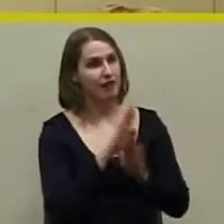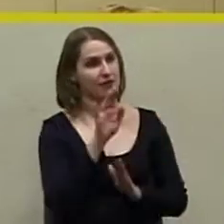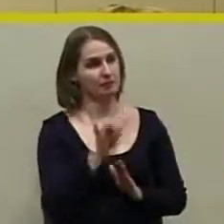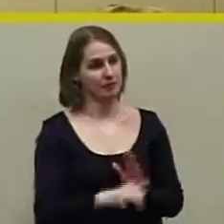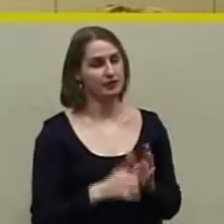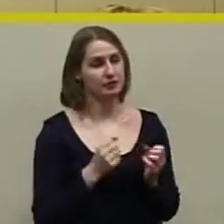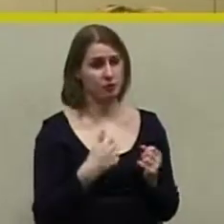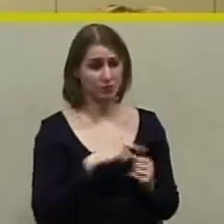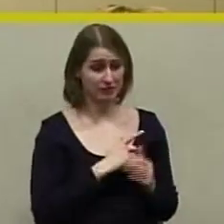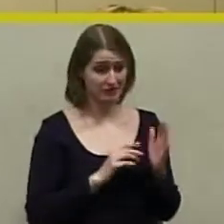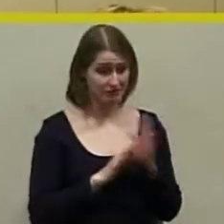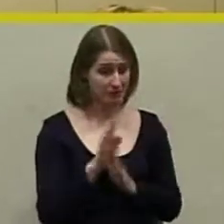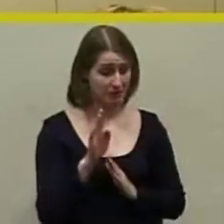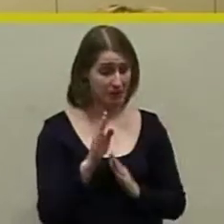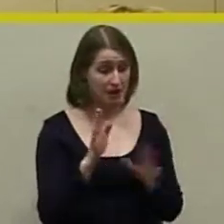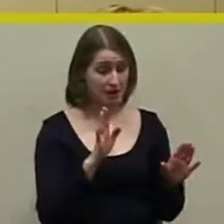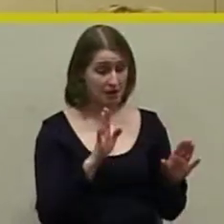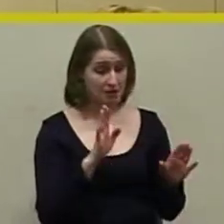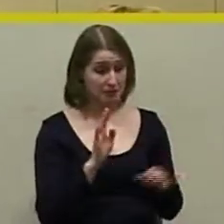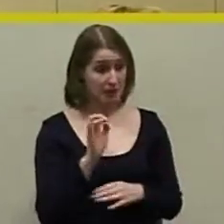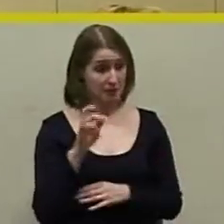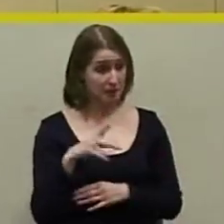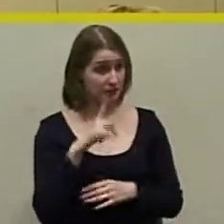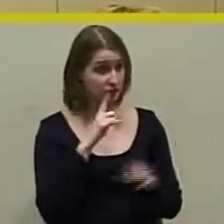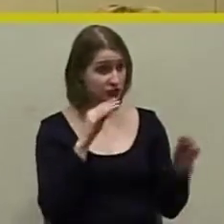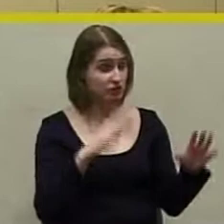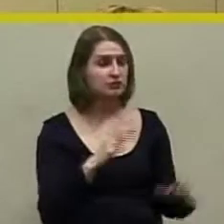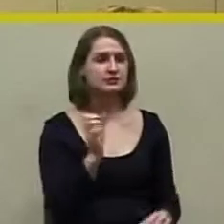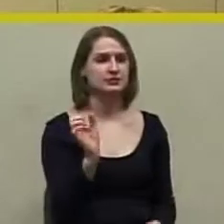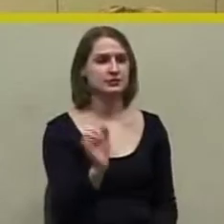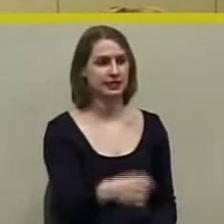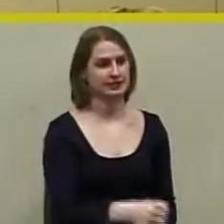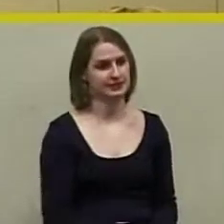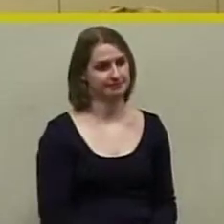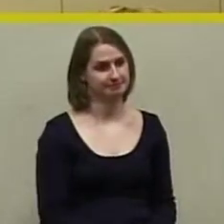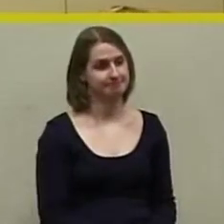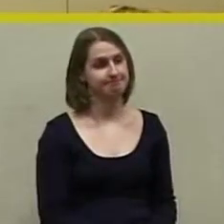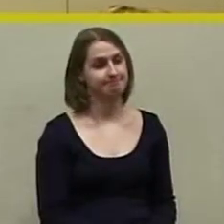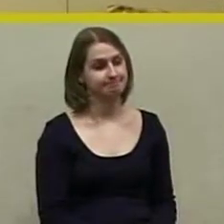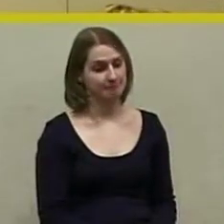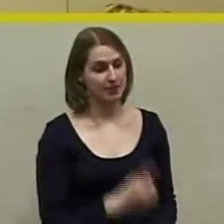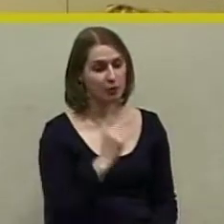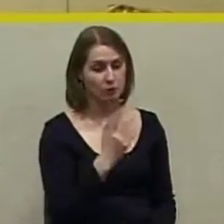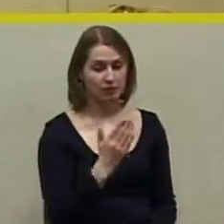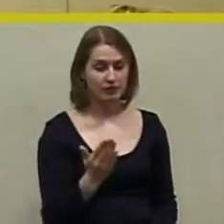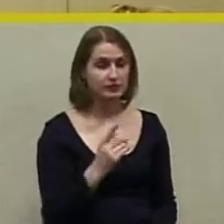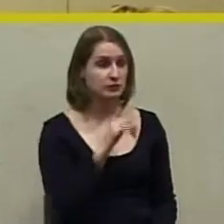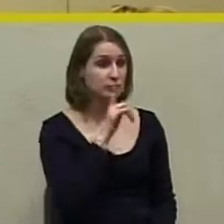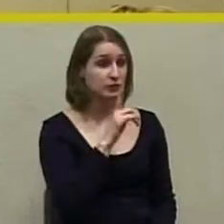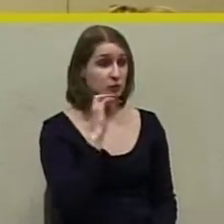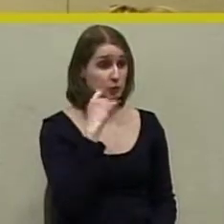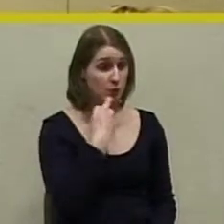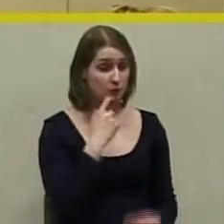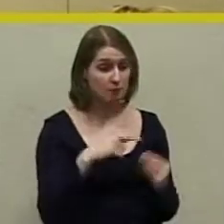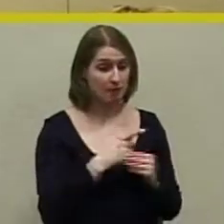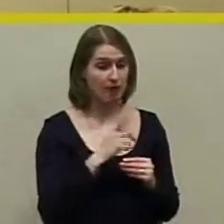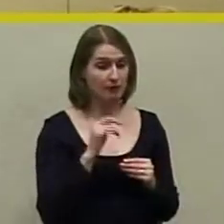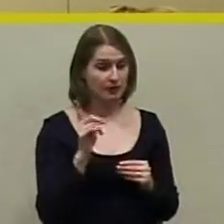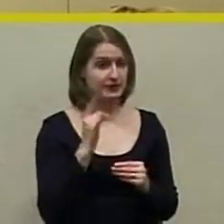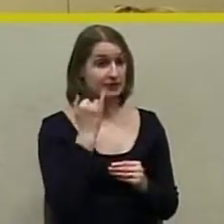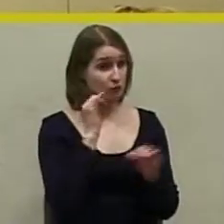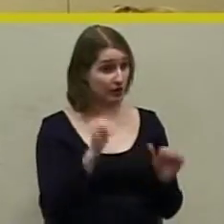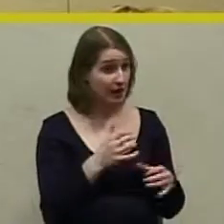so, are we developing a behavior intervention plan for teachers? Absolutely. And I think one of the things that's kind of cool about this is if you can get your administration to